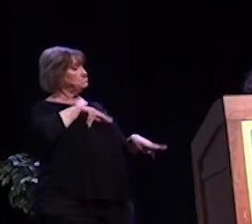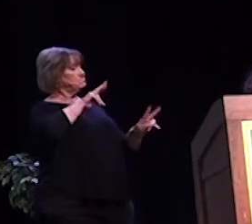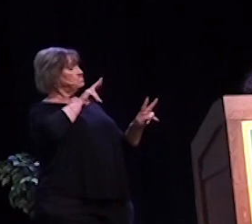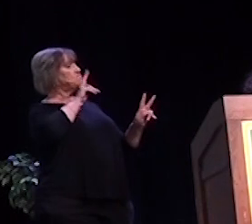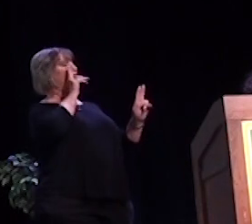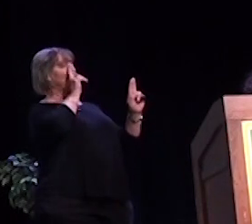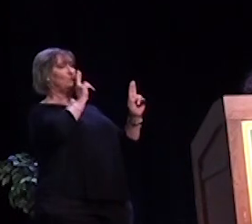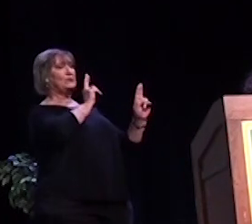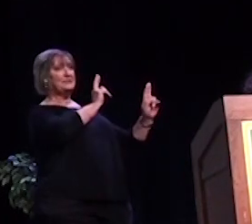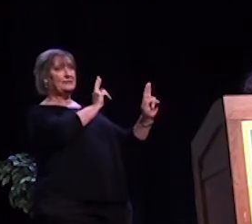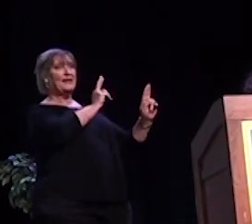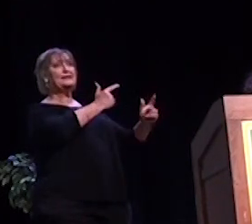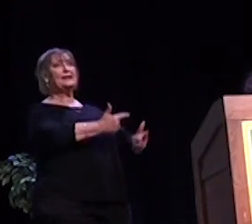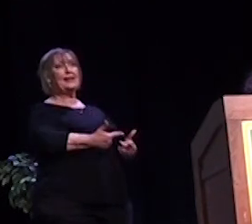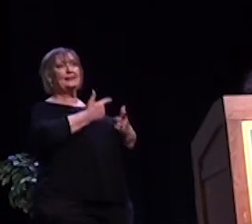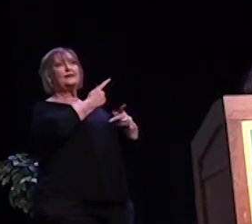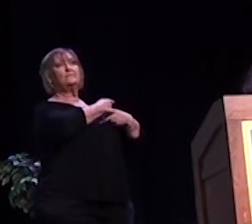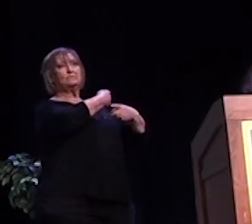lives.